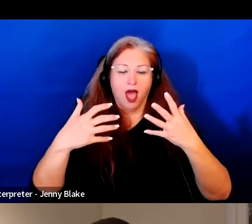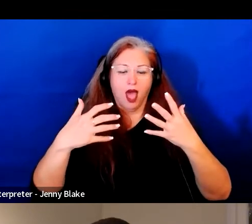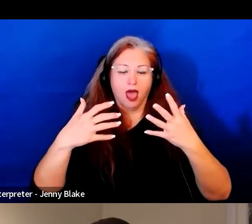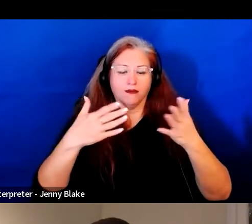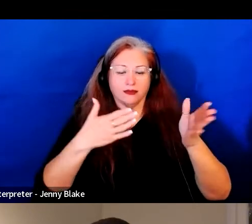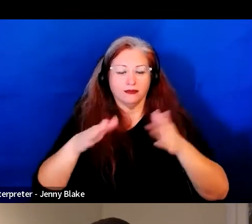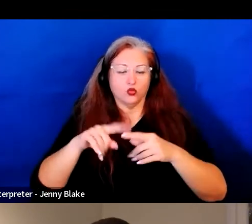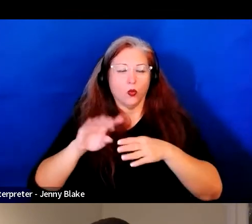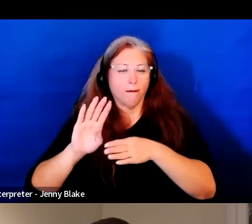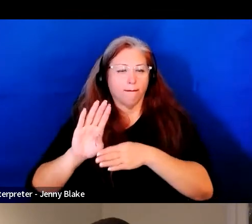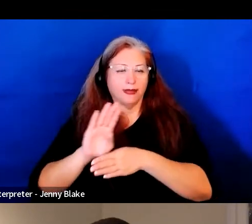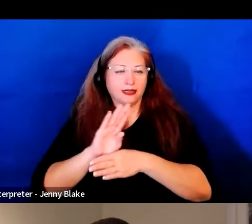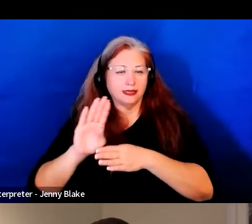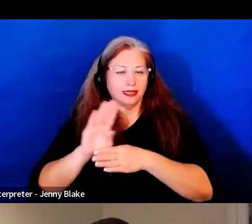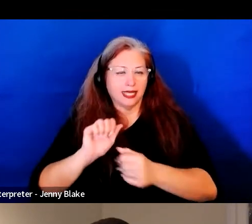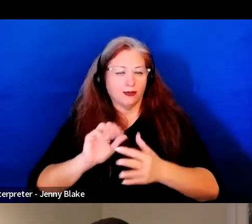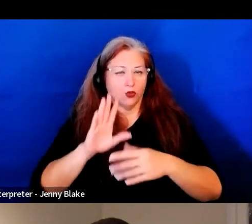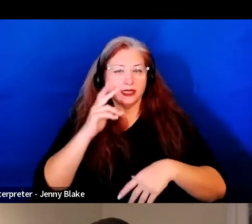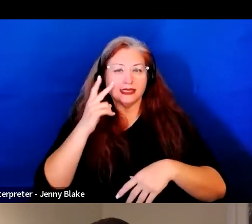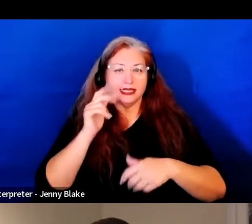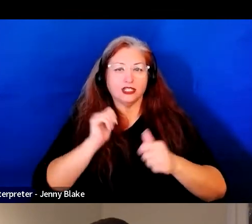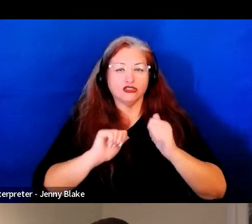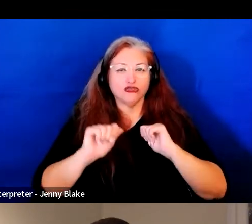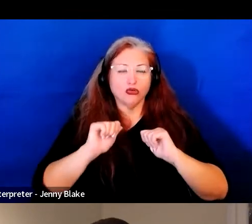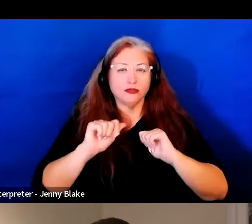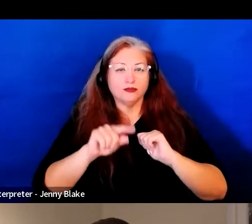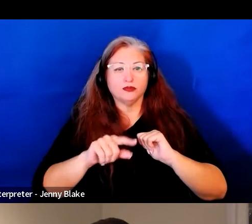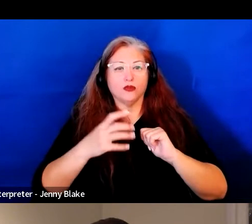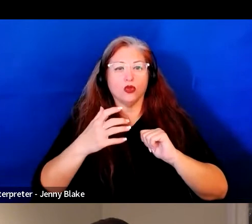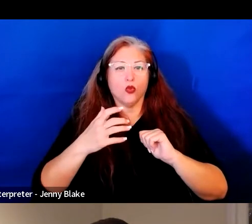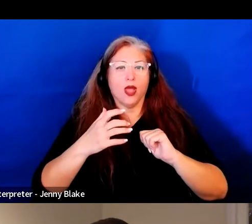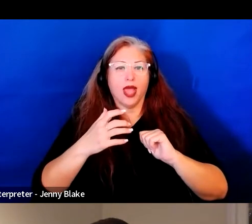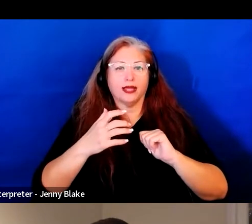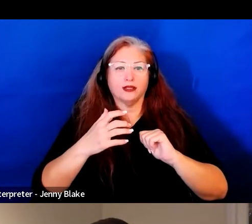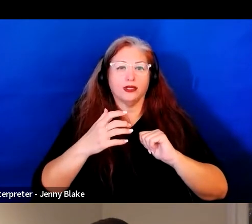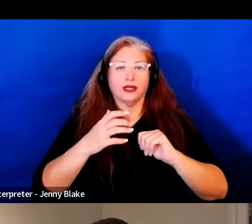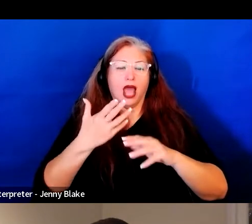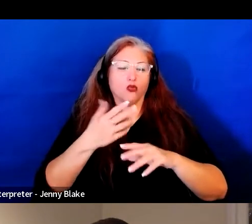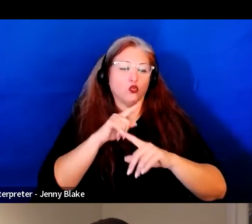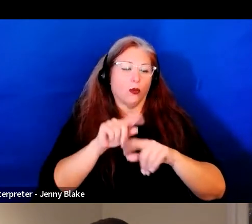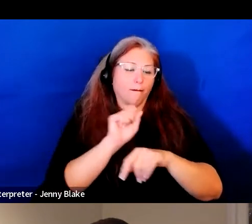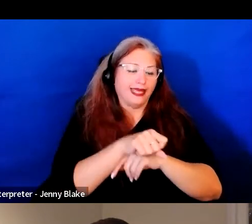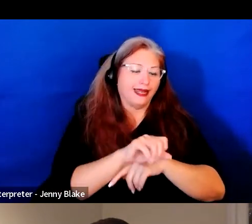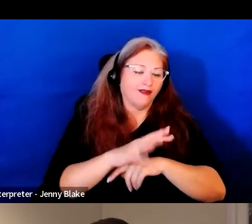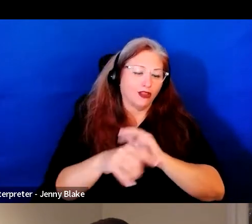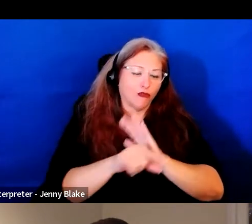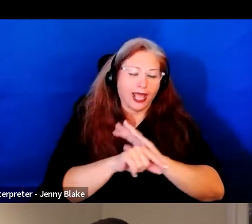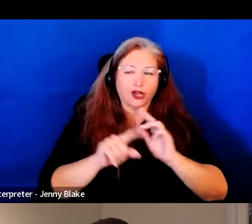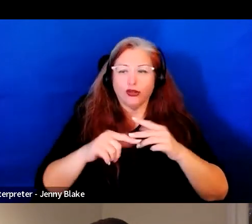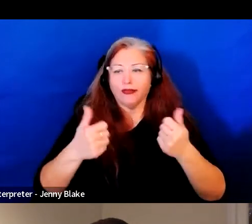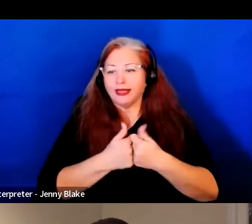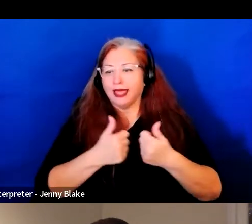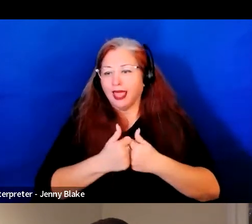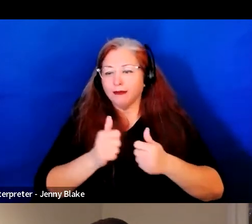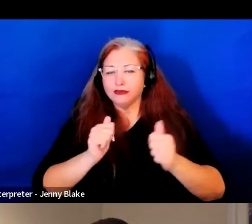broadcaster now. So, in fact, we'll see shows like Who Wants to Beat a Fifth Grader, and there are these game shows and sort of, but